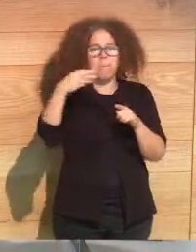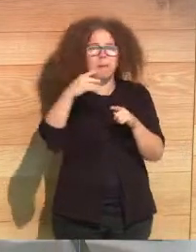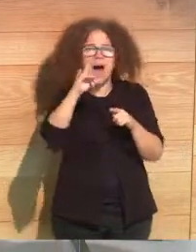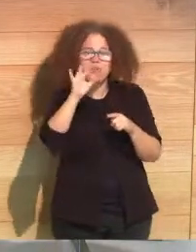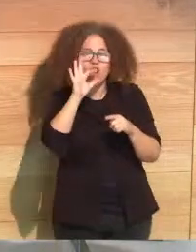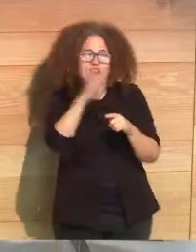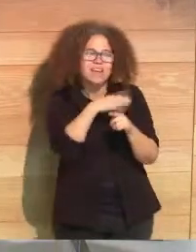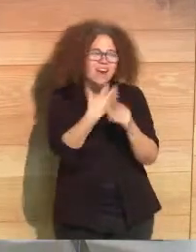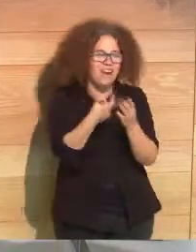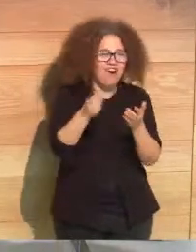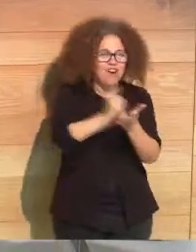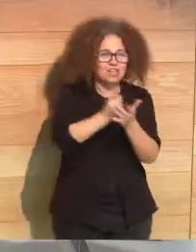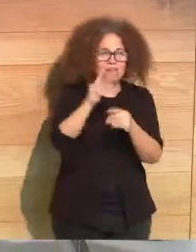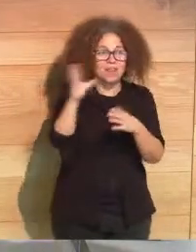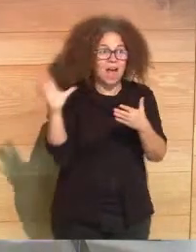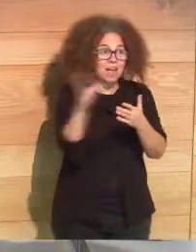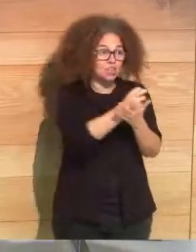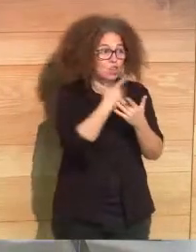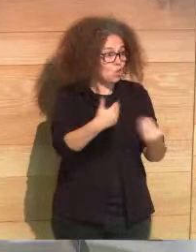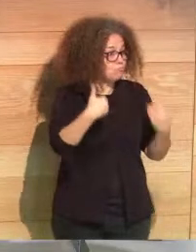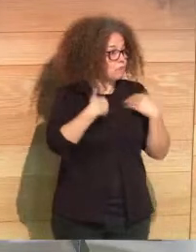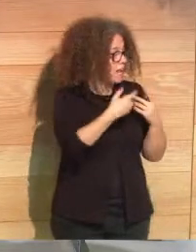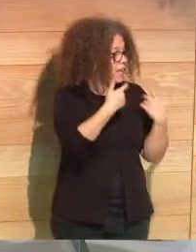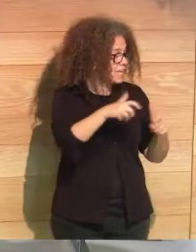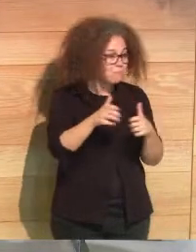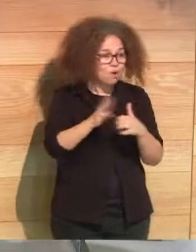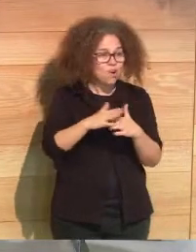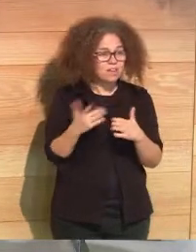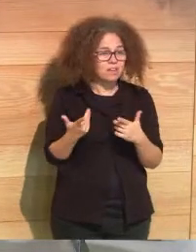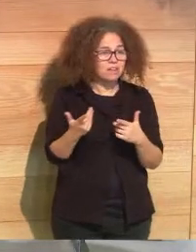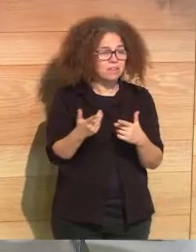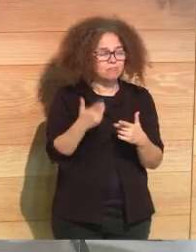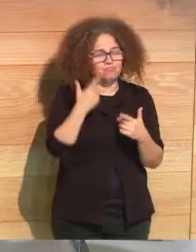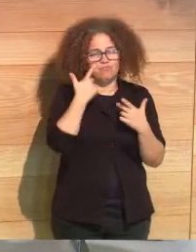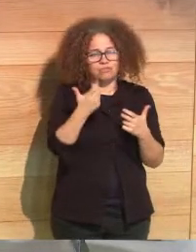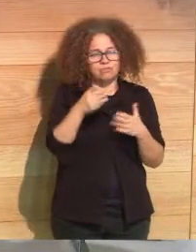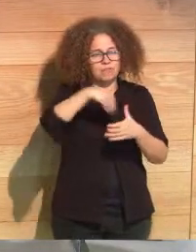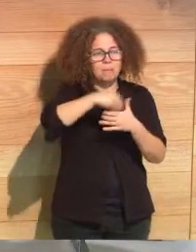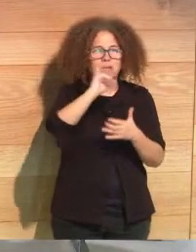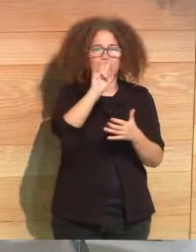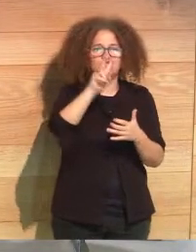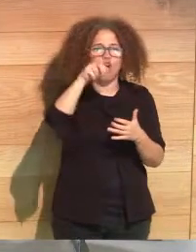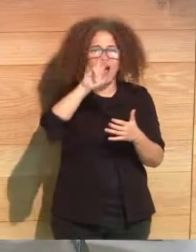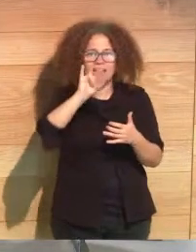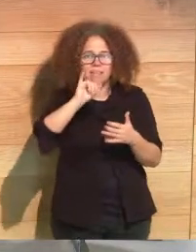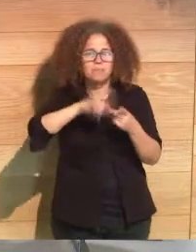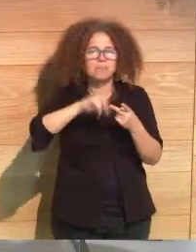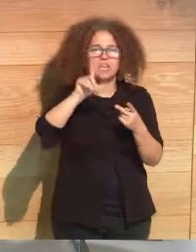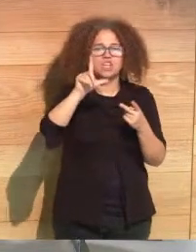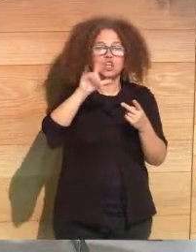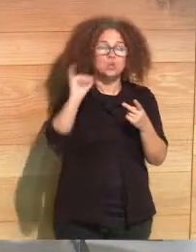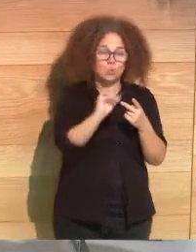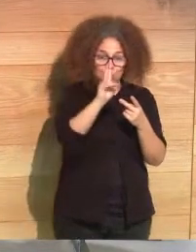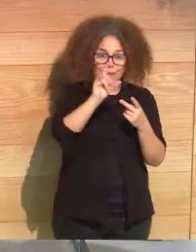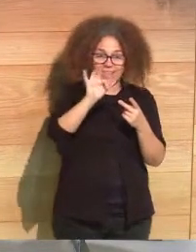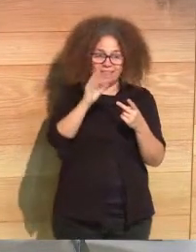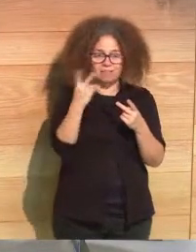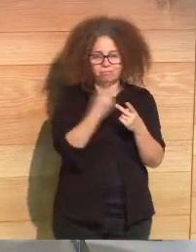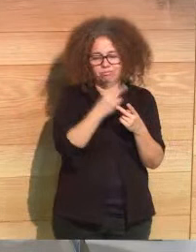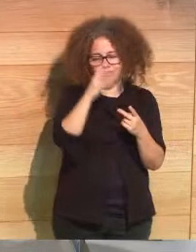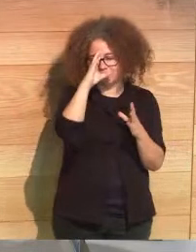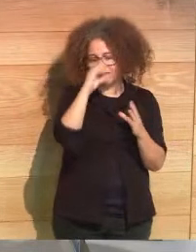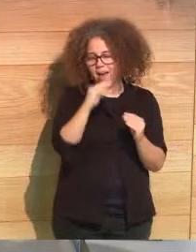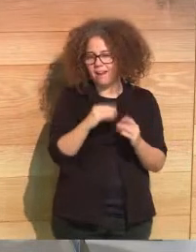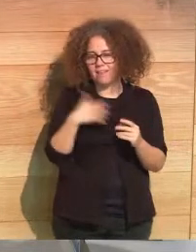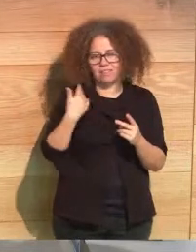has done it before, but I would like to say that again. Thanks to all the team that has been part of this project. Of course, Joanie and Juliet, because of